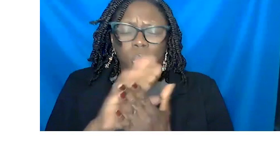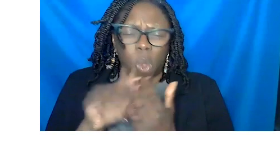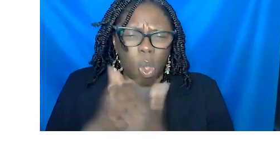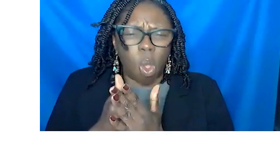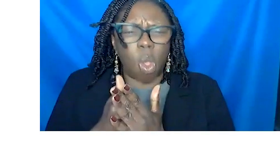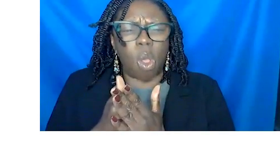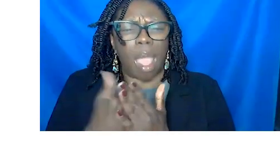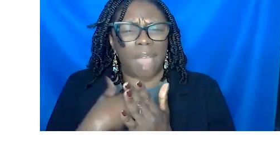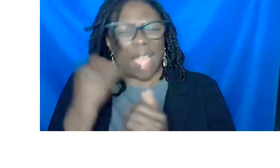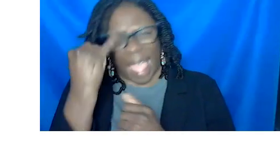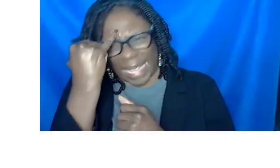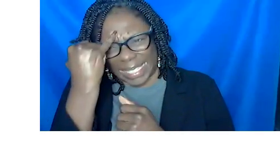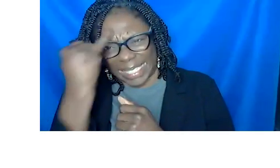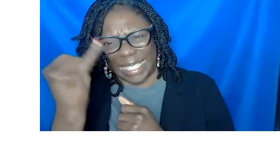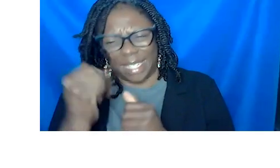familiar with